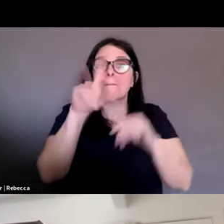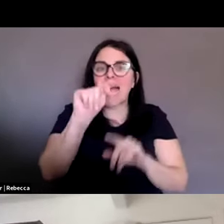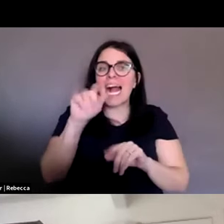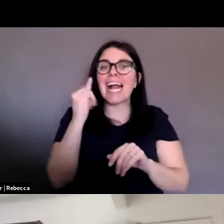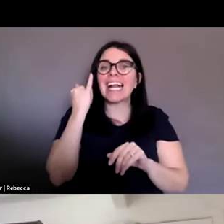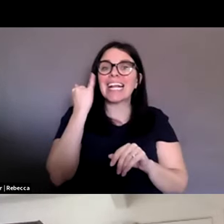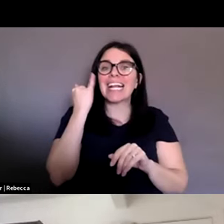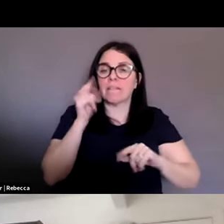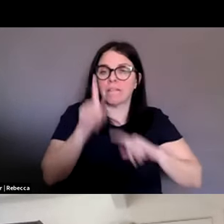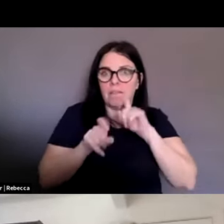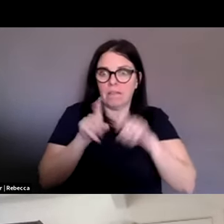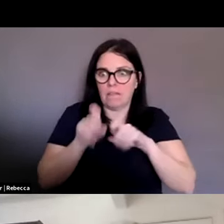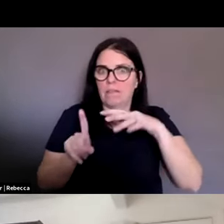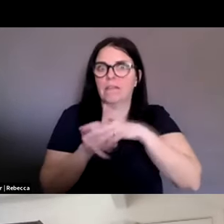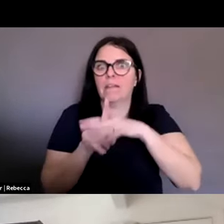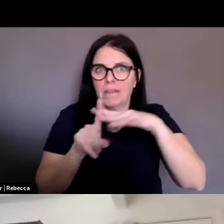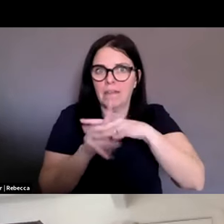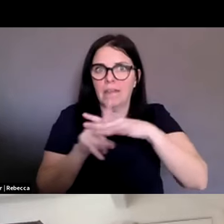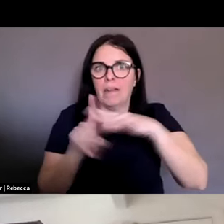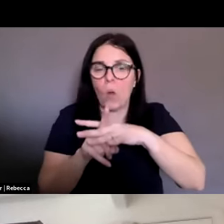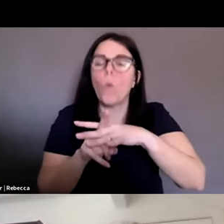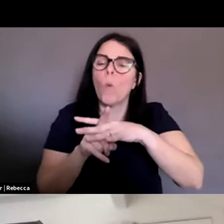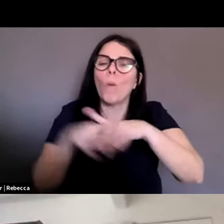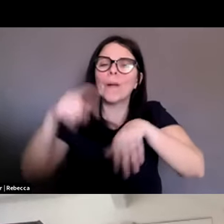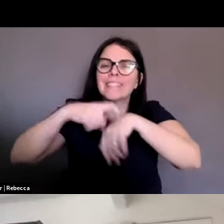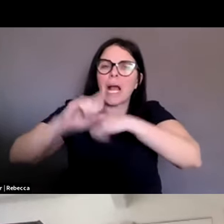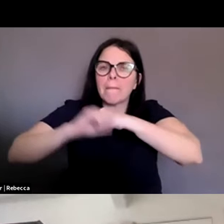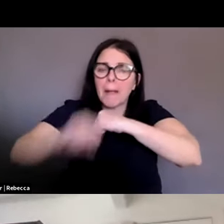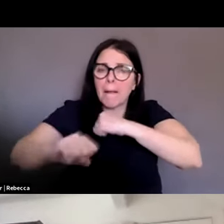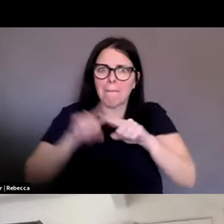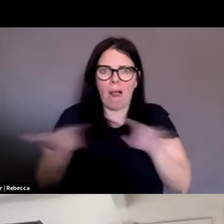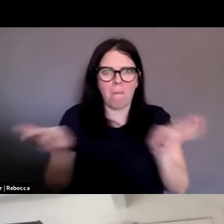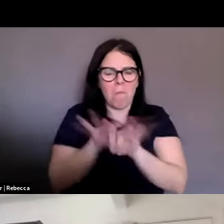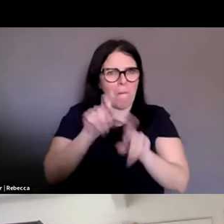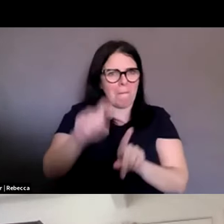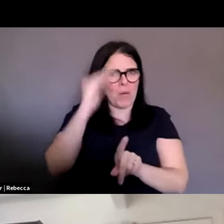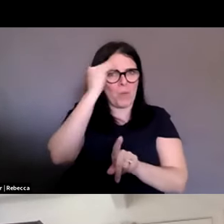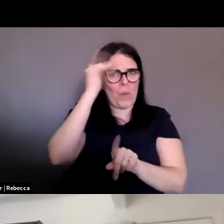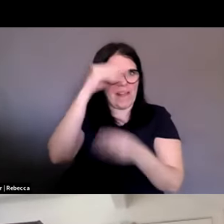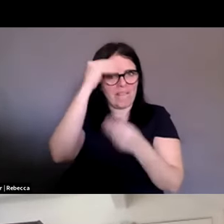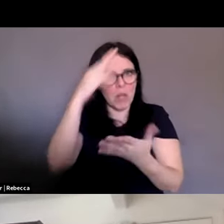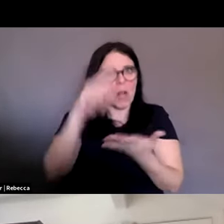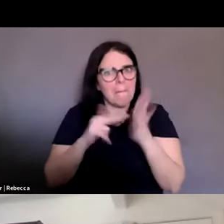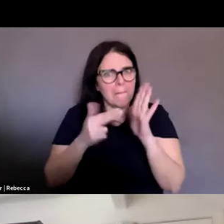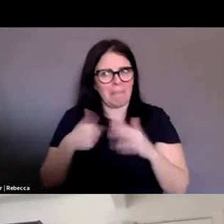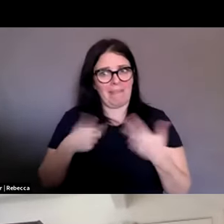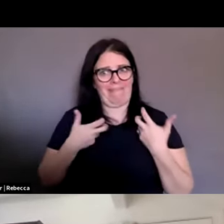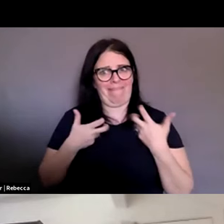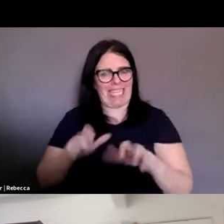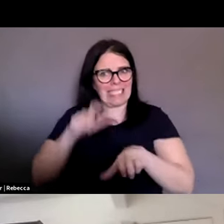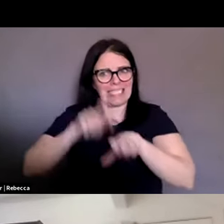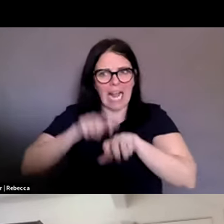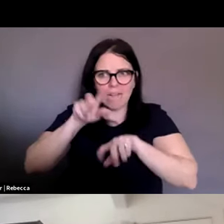takes longer. And you've got to know when that stuff is going on. So you do have to invest the time necessary to explore